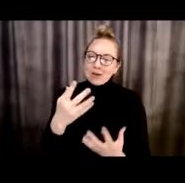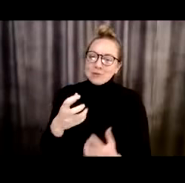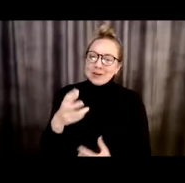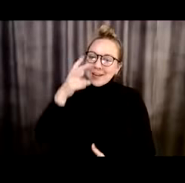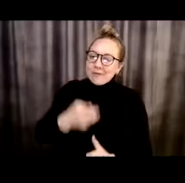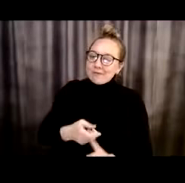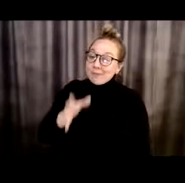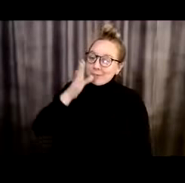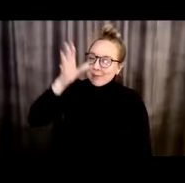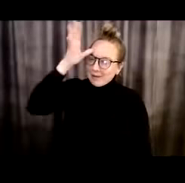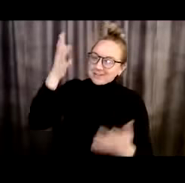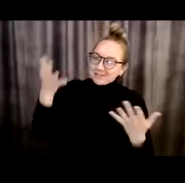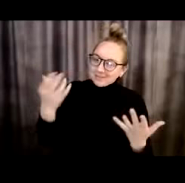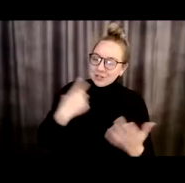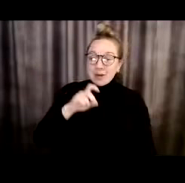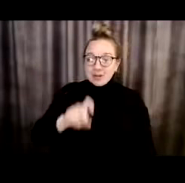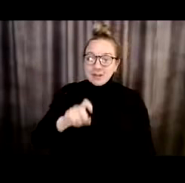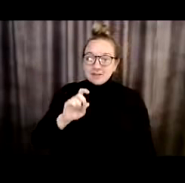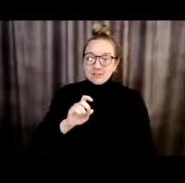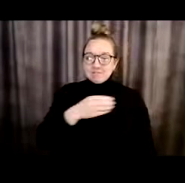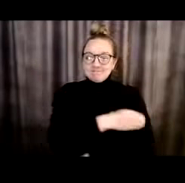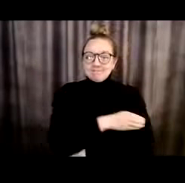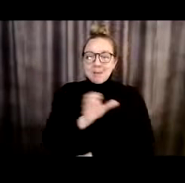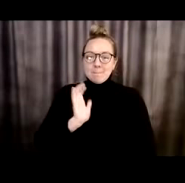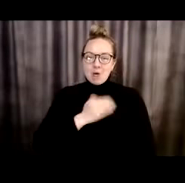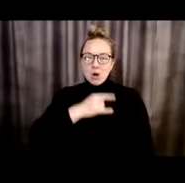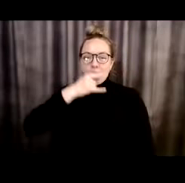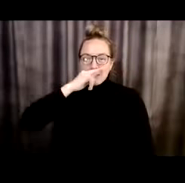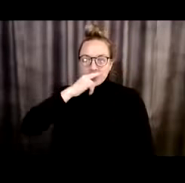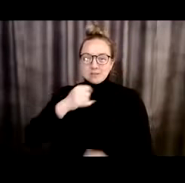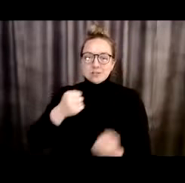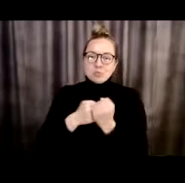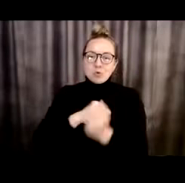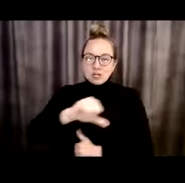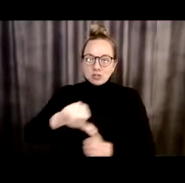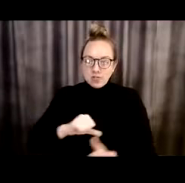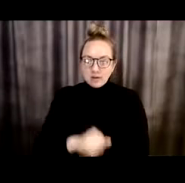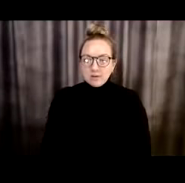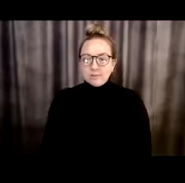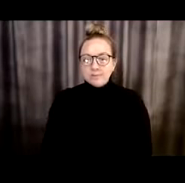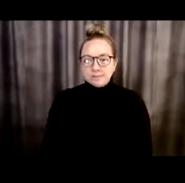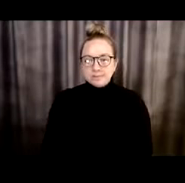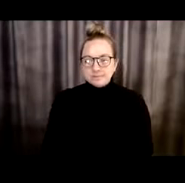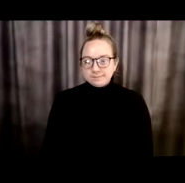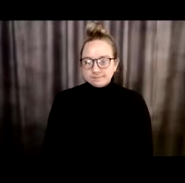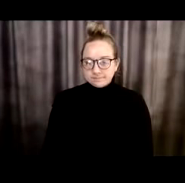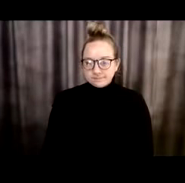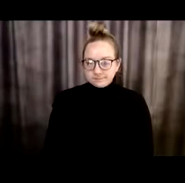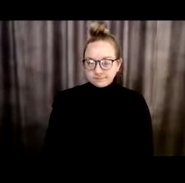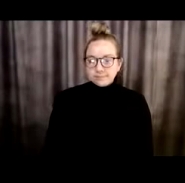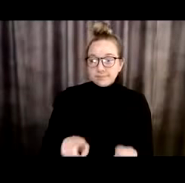And I think to add on to that is taking those voices, Alice, we were brought up a point